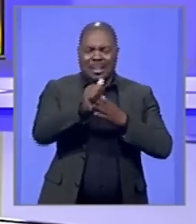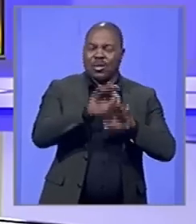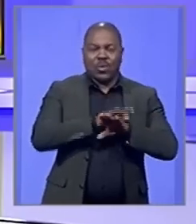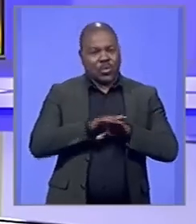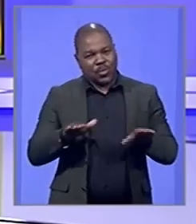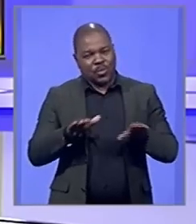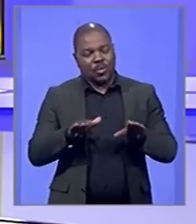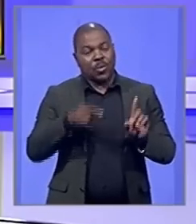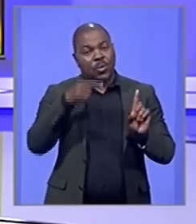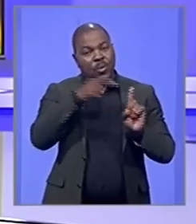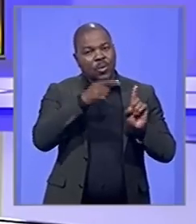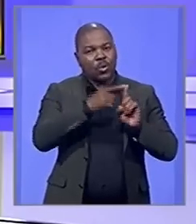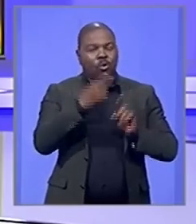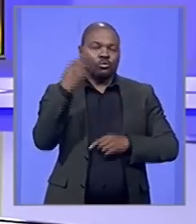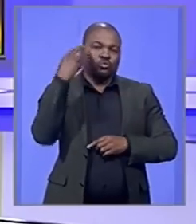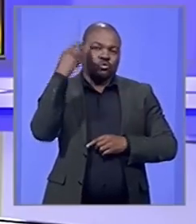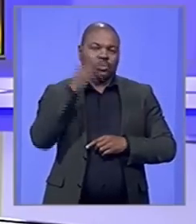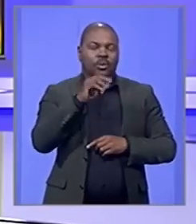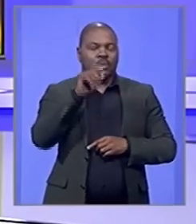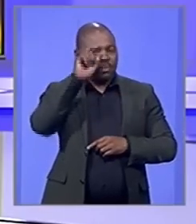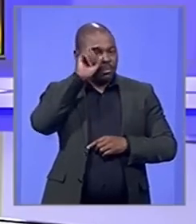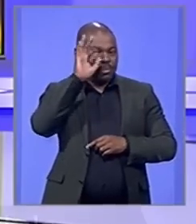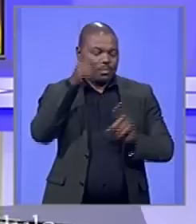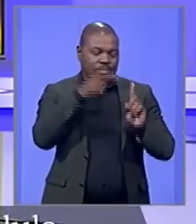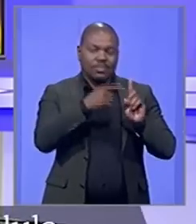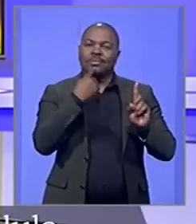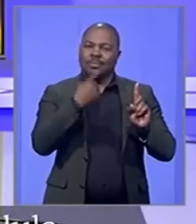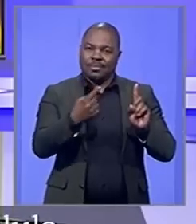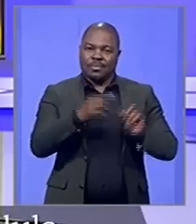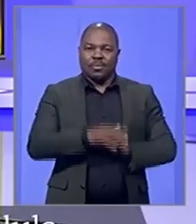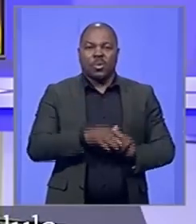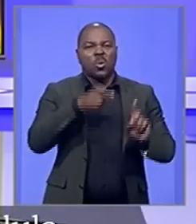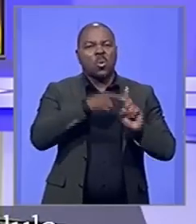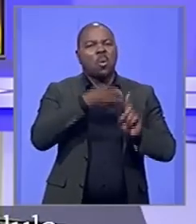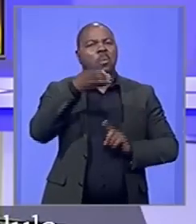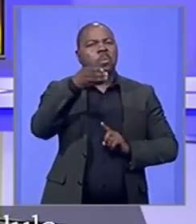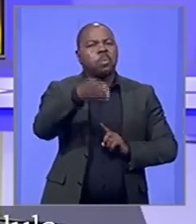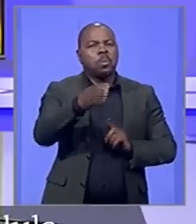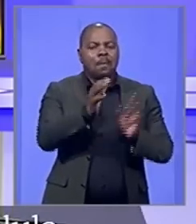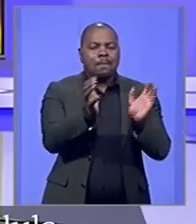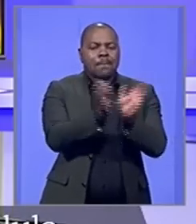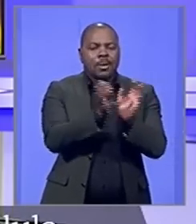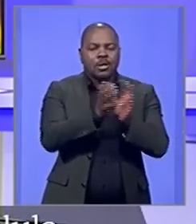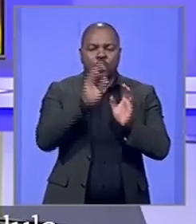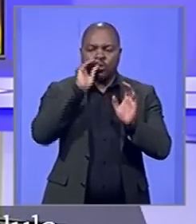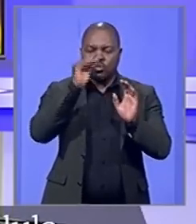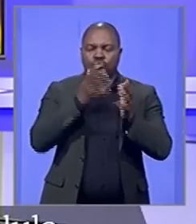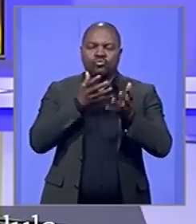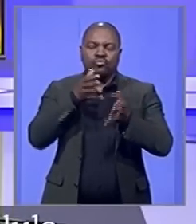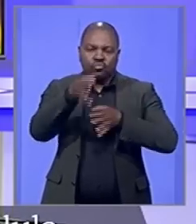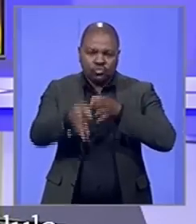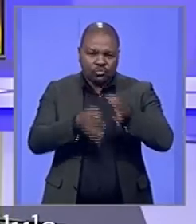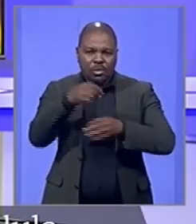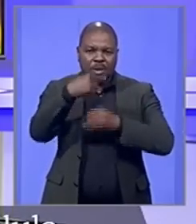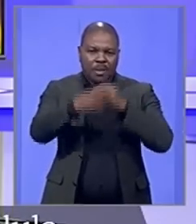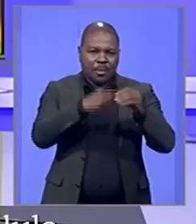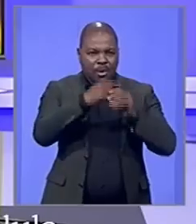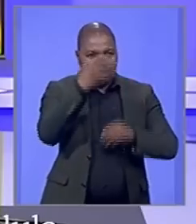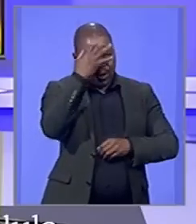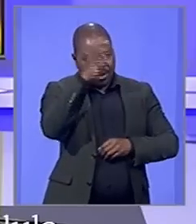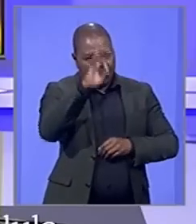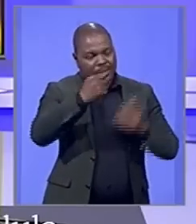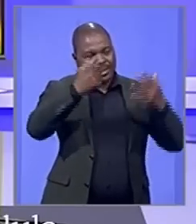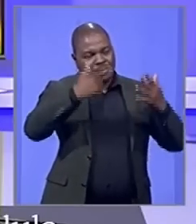pele. Seno ke go ya ka mokwaledi kakaretso wa lekoko Fikile Mbalula yo a neng a tsene kopano le bobegadikgang ka ga leano la puso